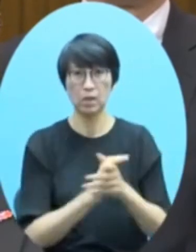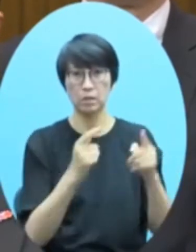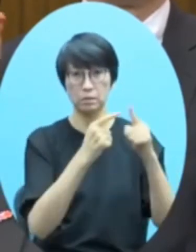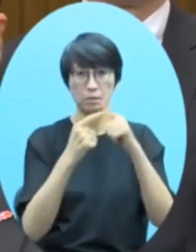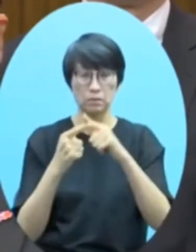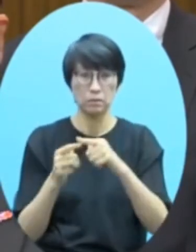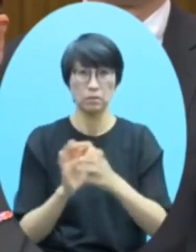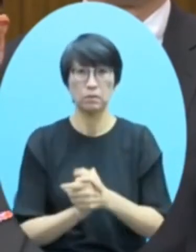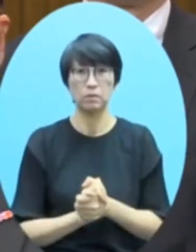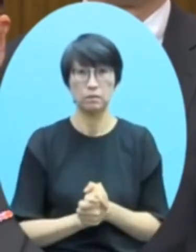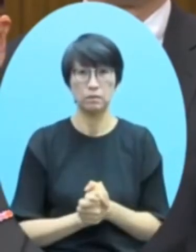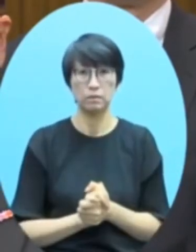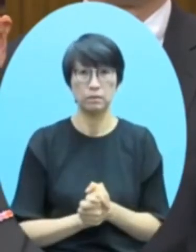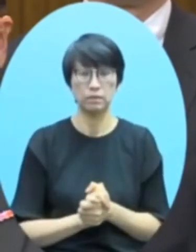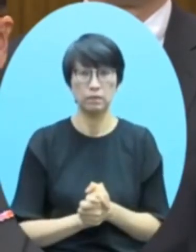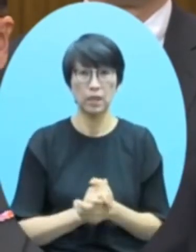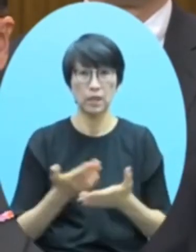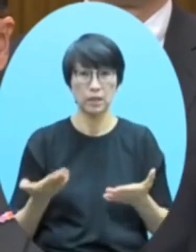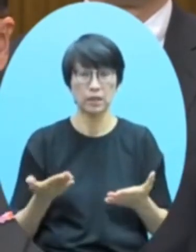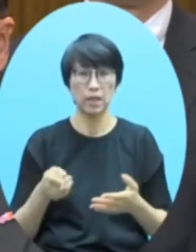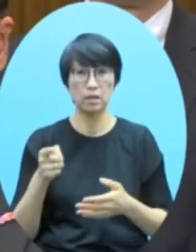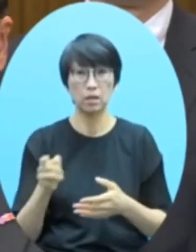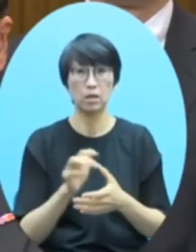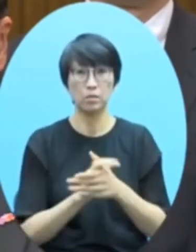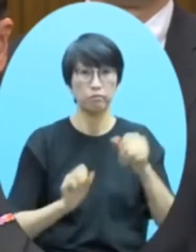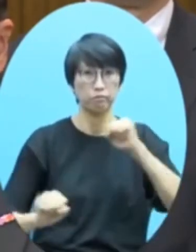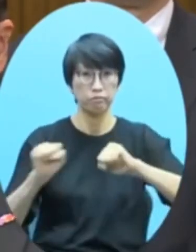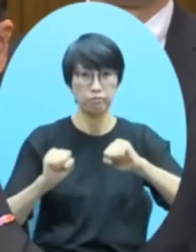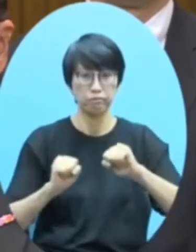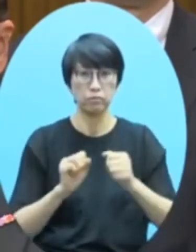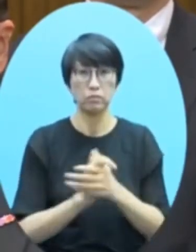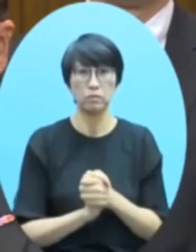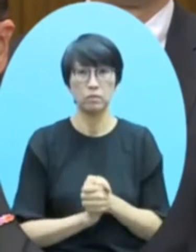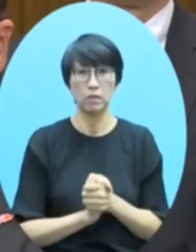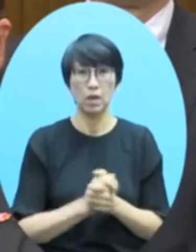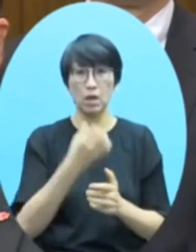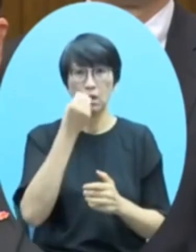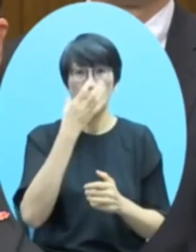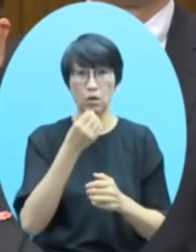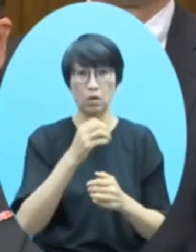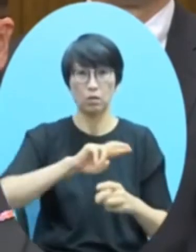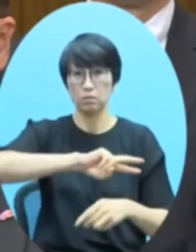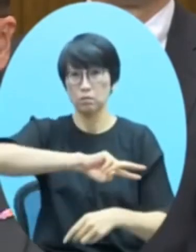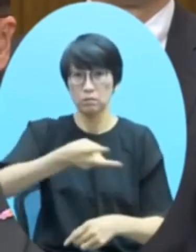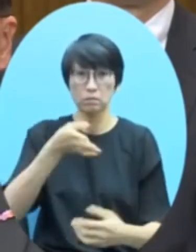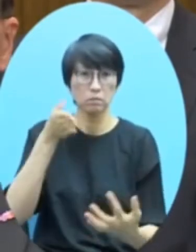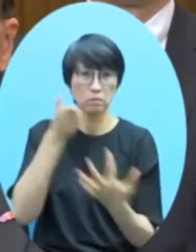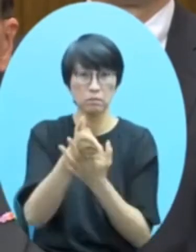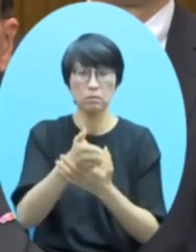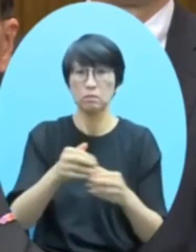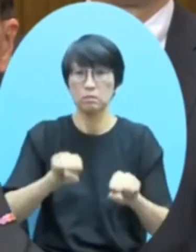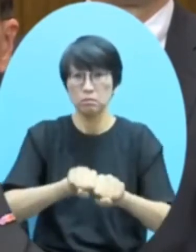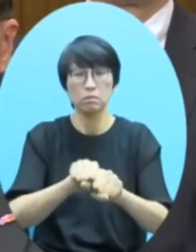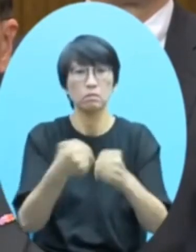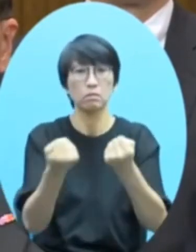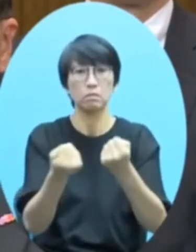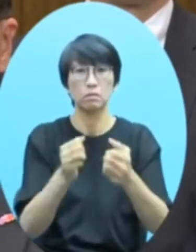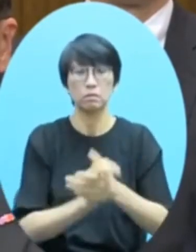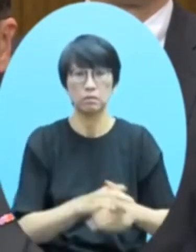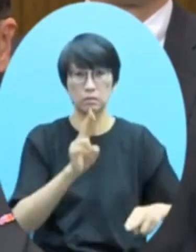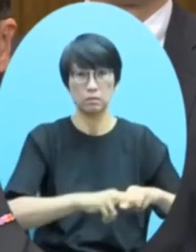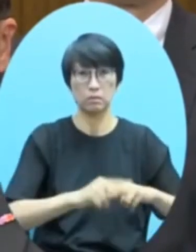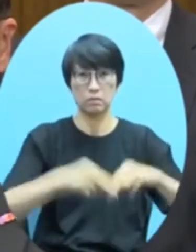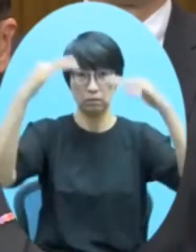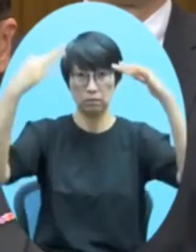those ulterior motives are going to destroy Hong Kong, to risk one country,